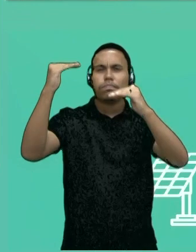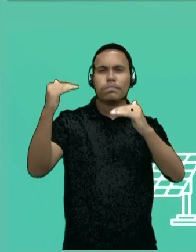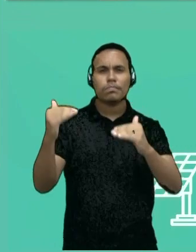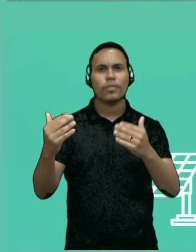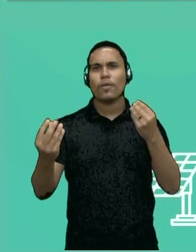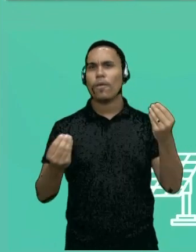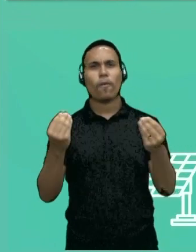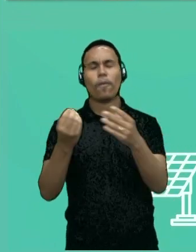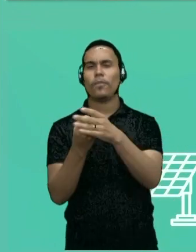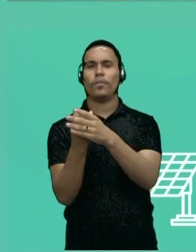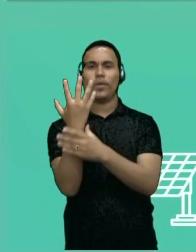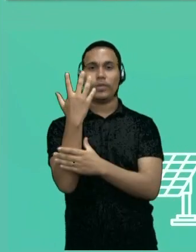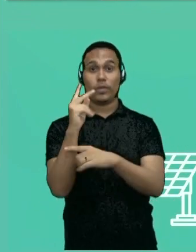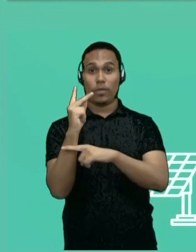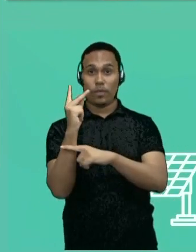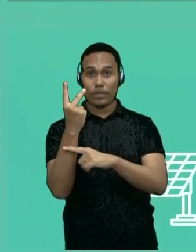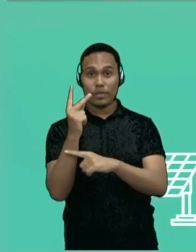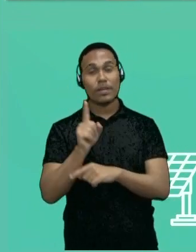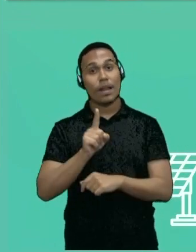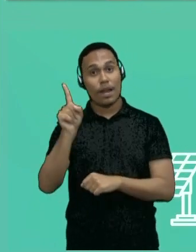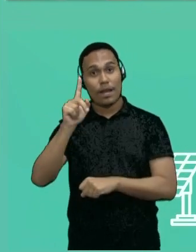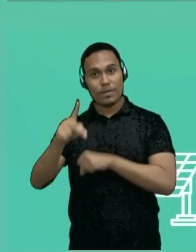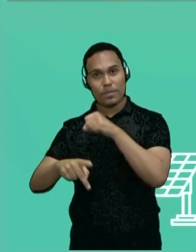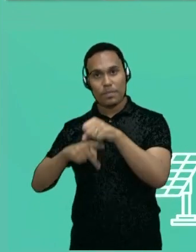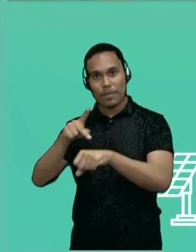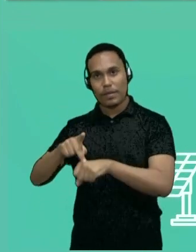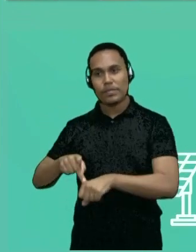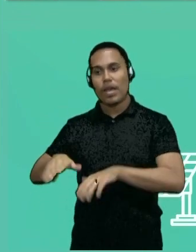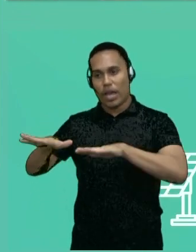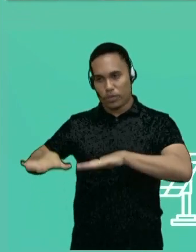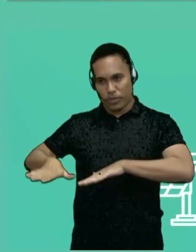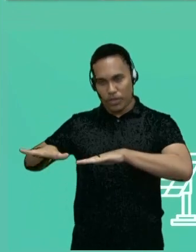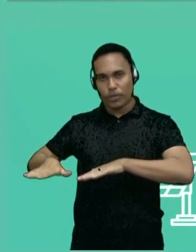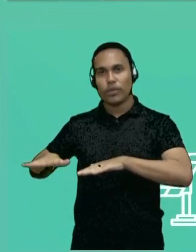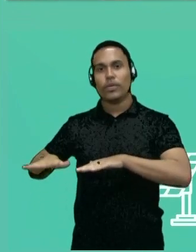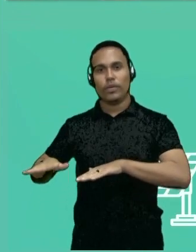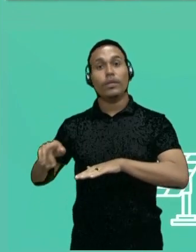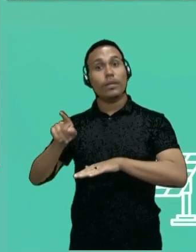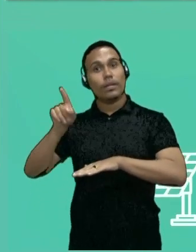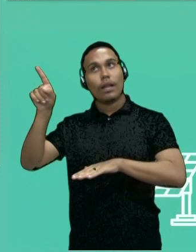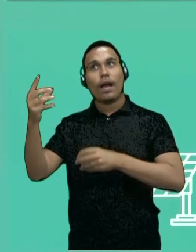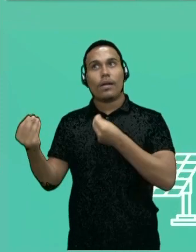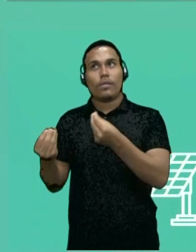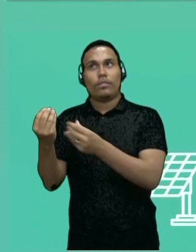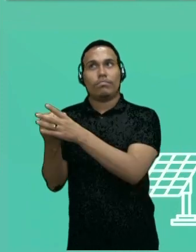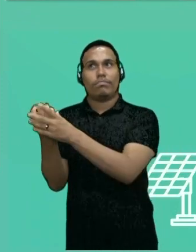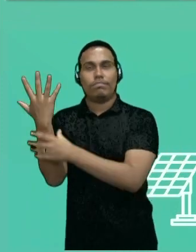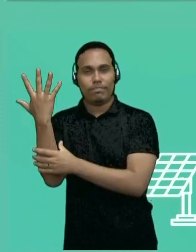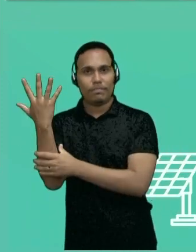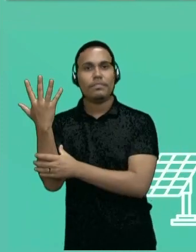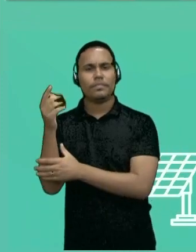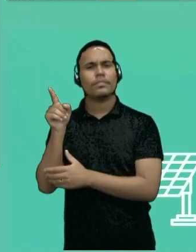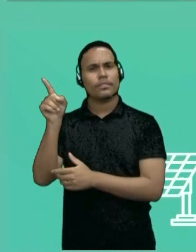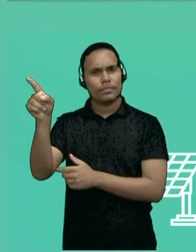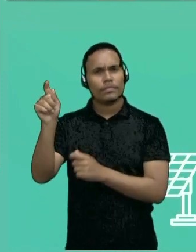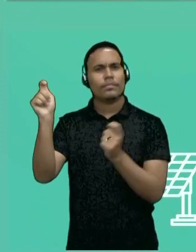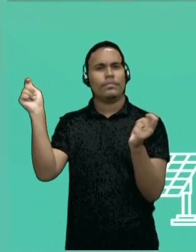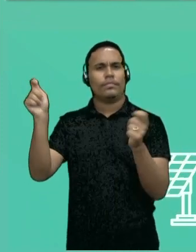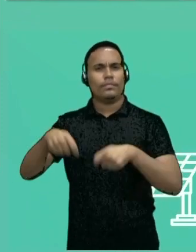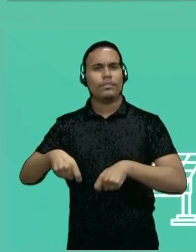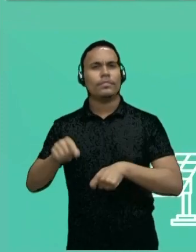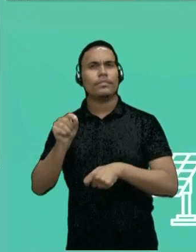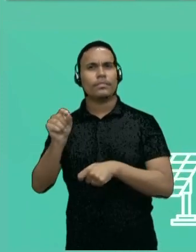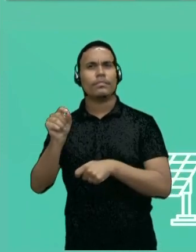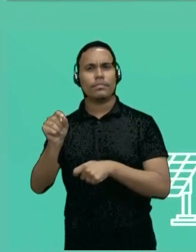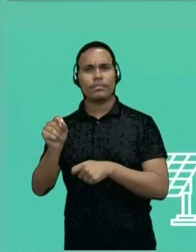also across the globe in different markets. The UK has capability across the hydrogen value chain, from upstream blue and green